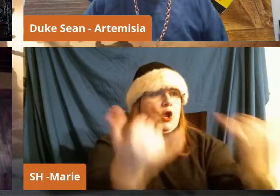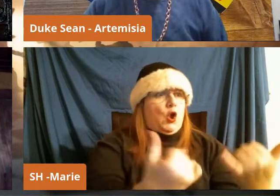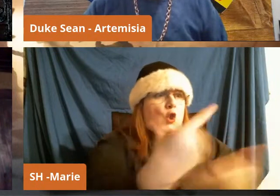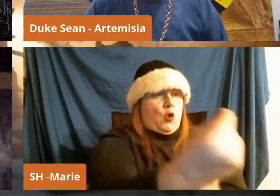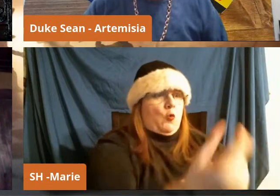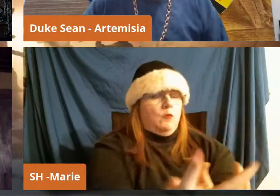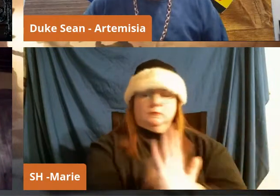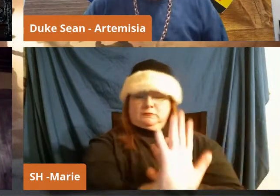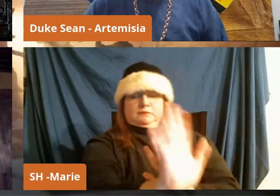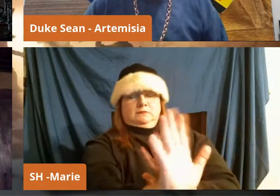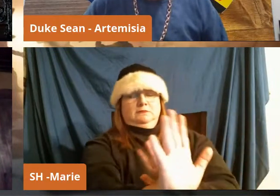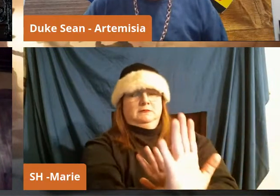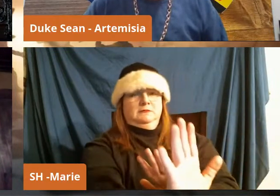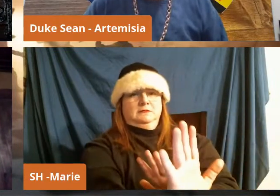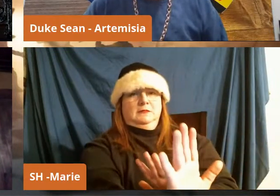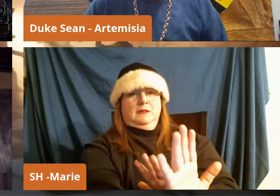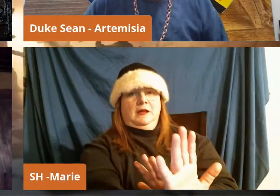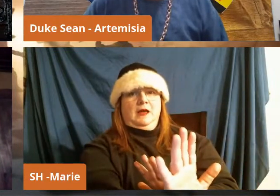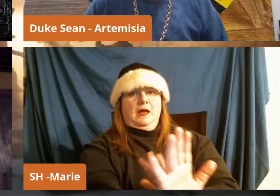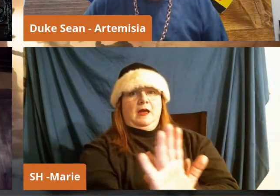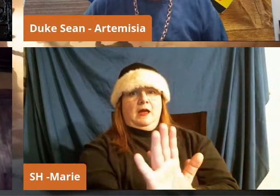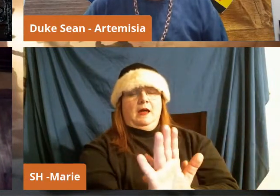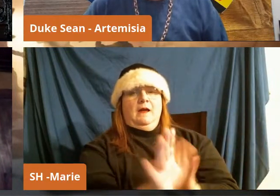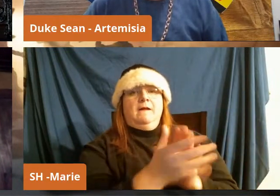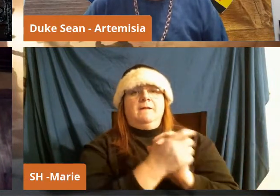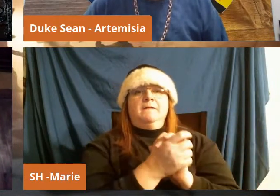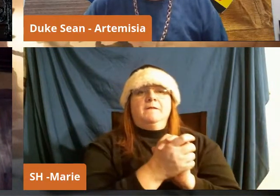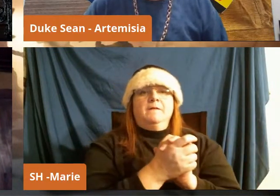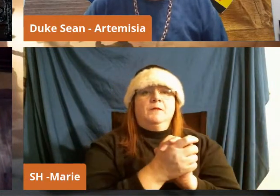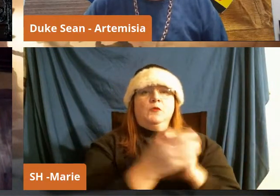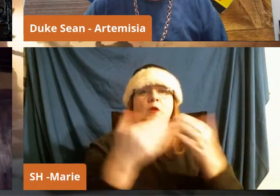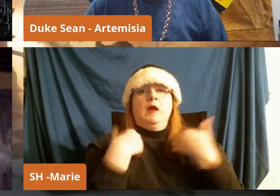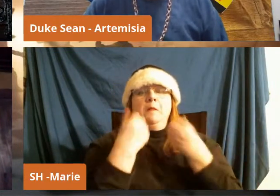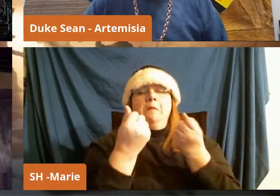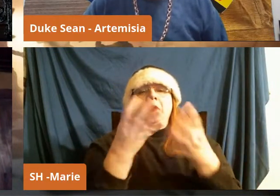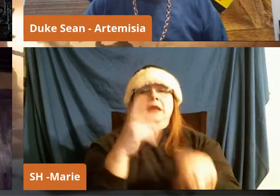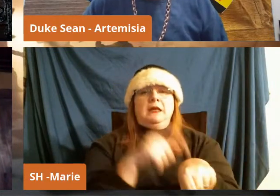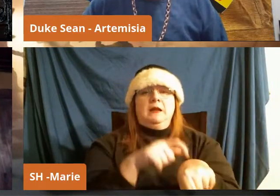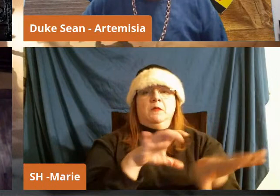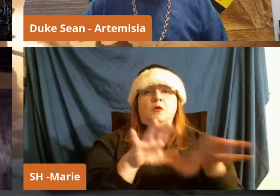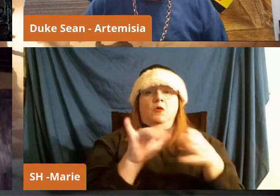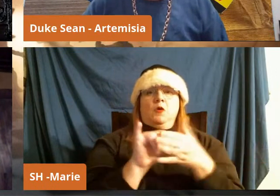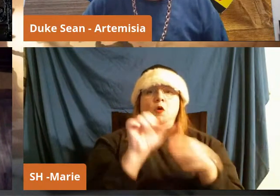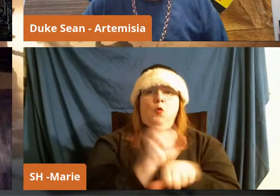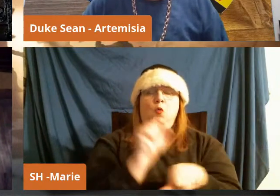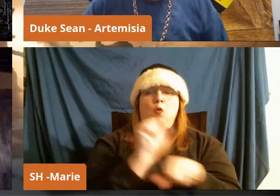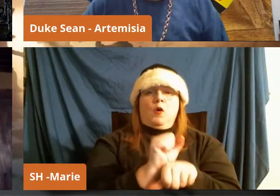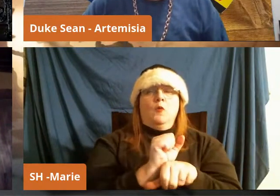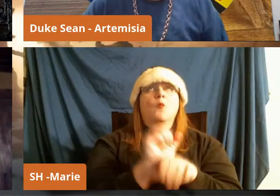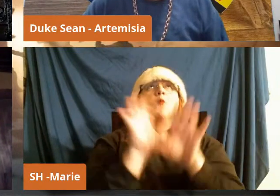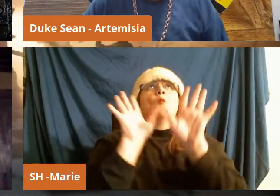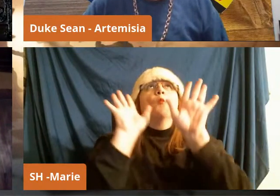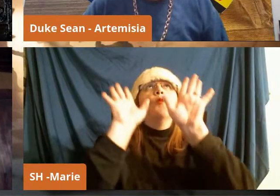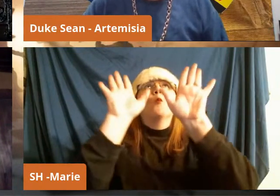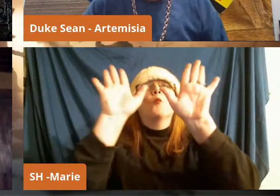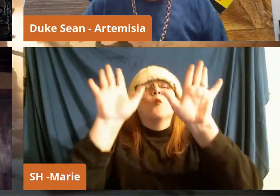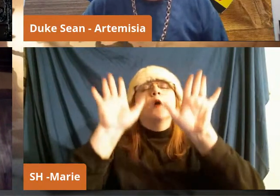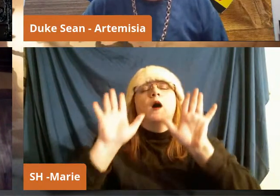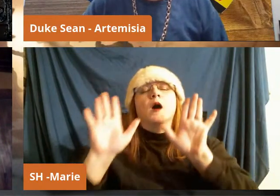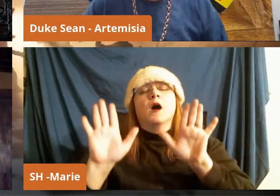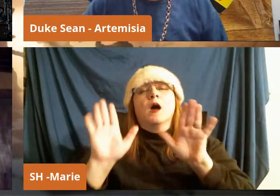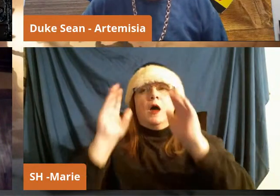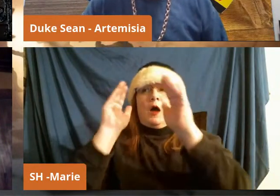Yeah. At an event. And so we had plenty of time to do that. It worked brilliantly. It really did. And I